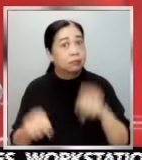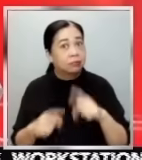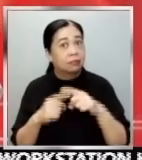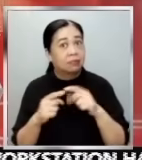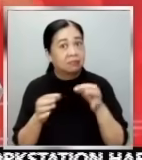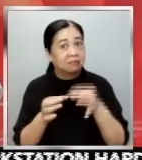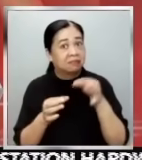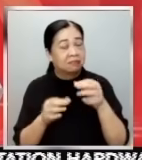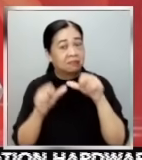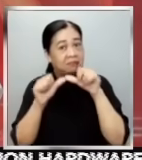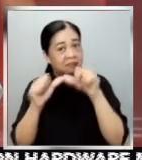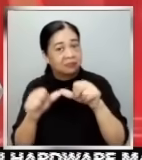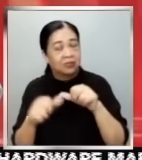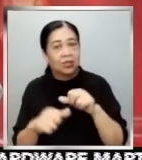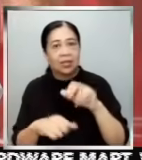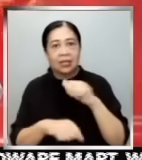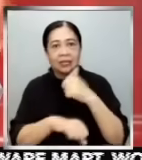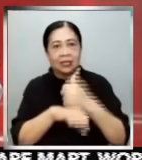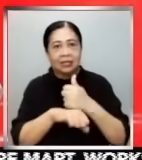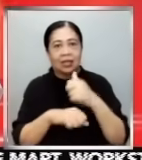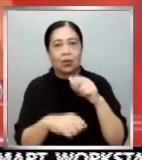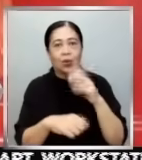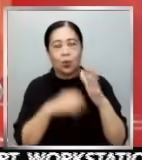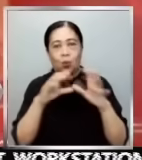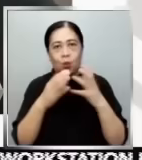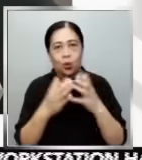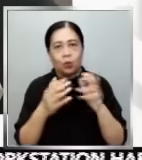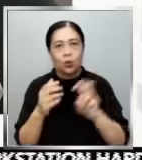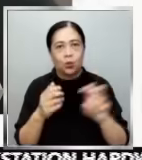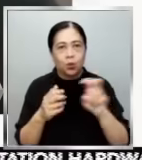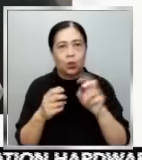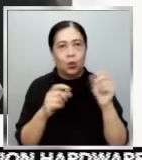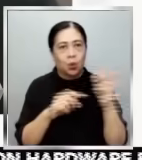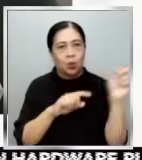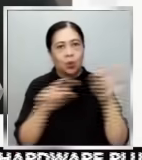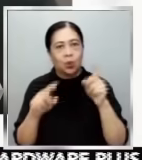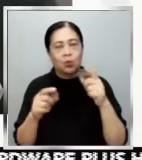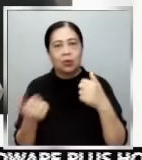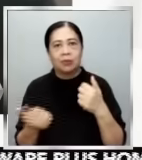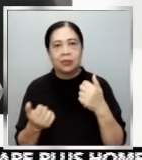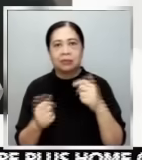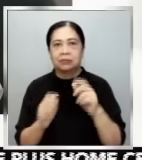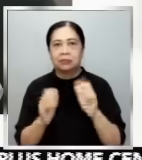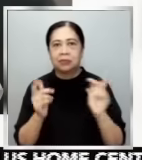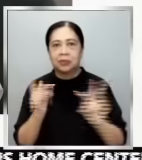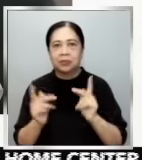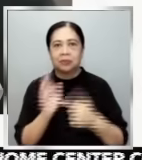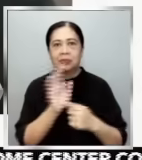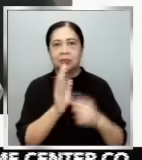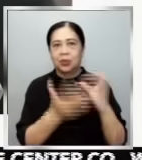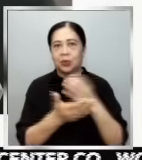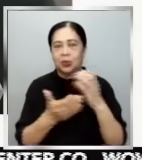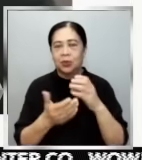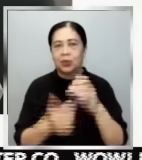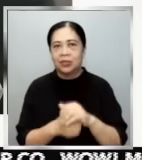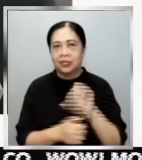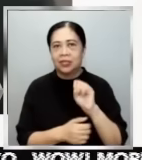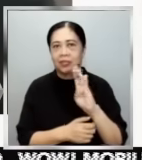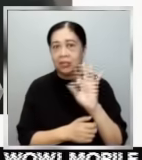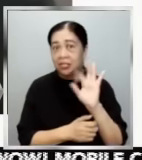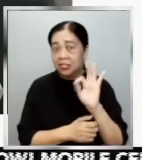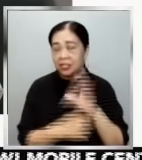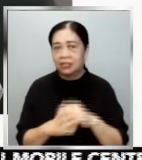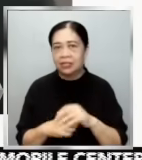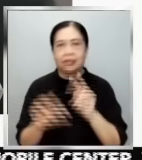pagtatag world tour o magka Homecoming concert ang sb1 There is something to look forward and dapat